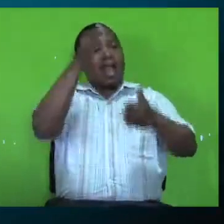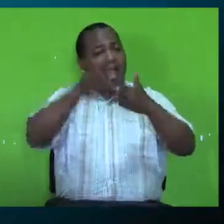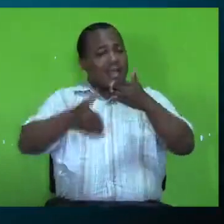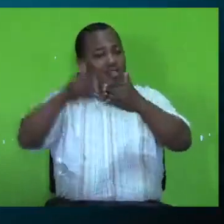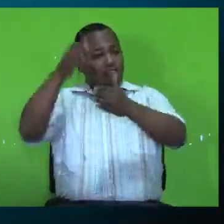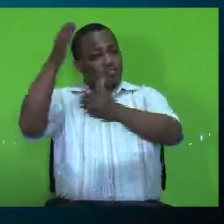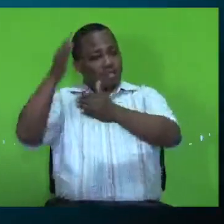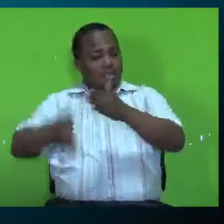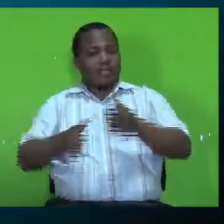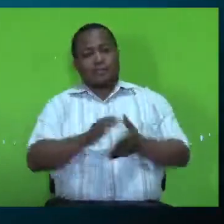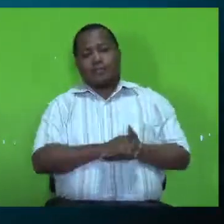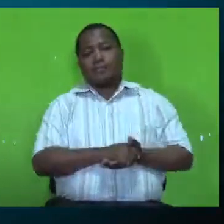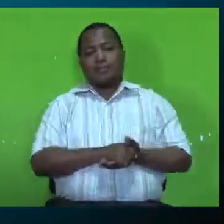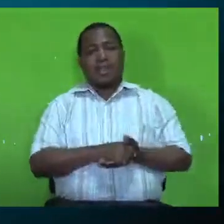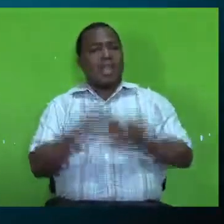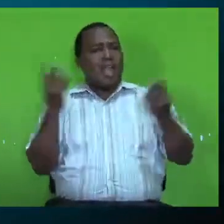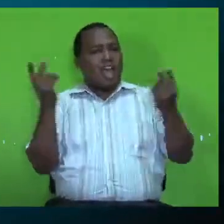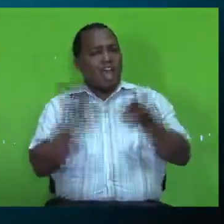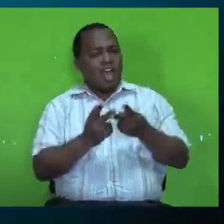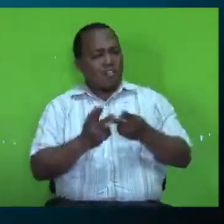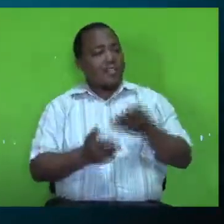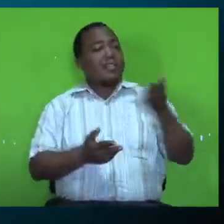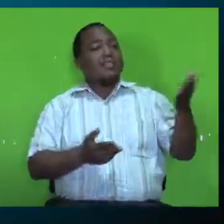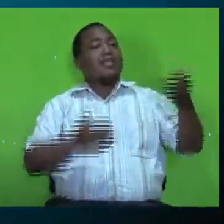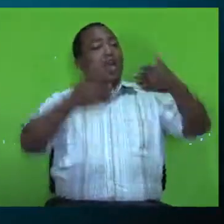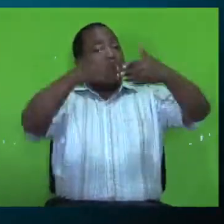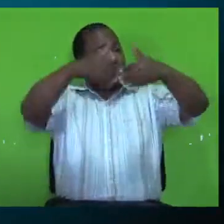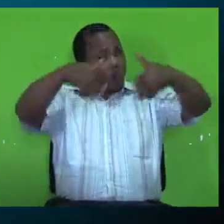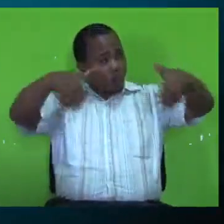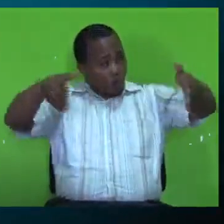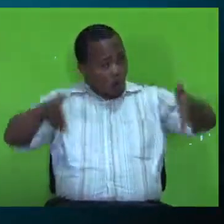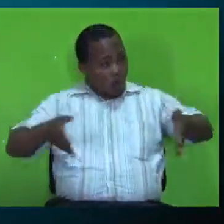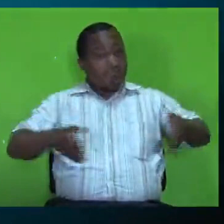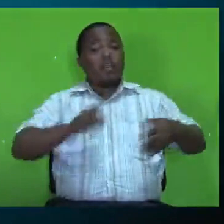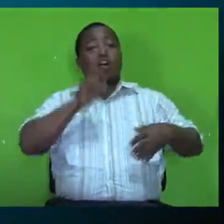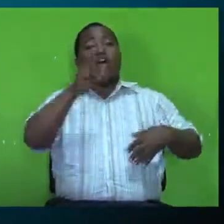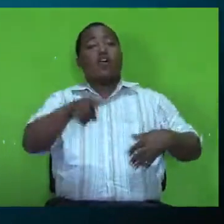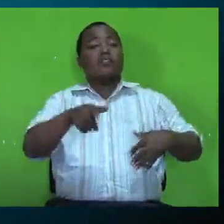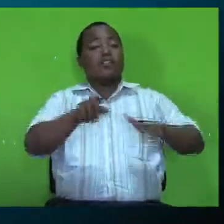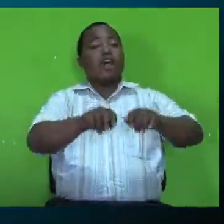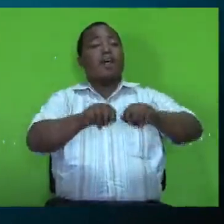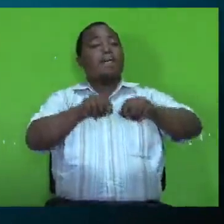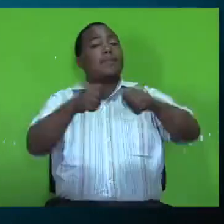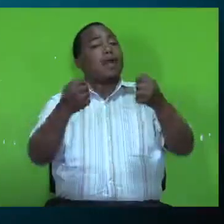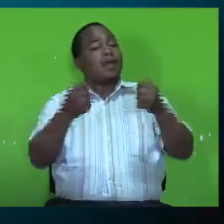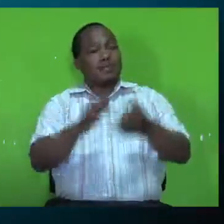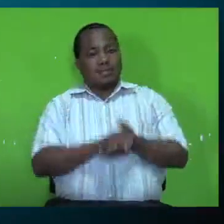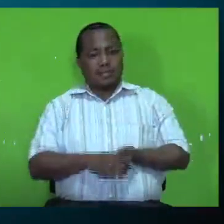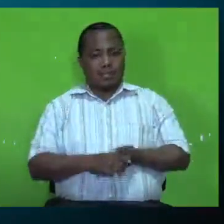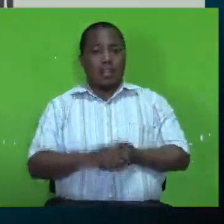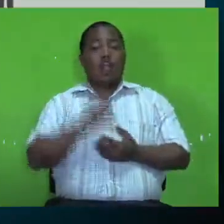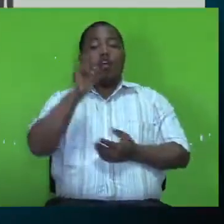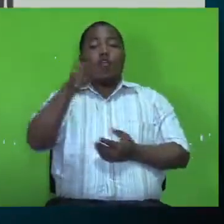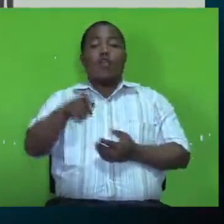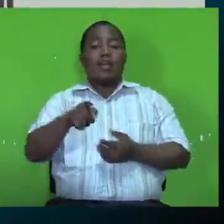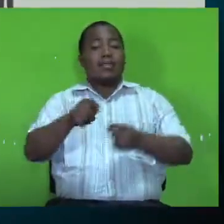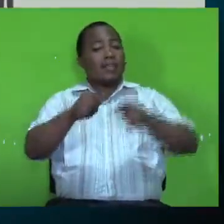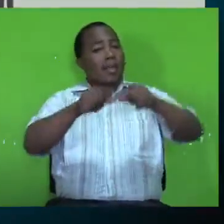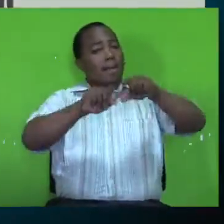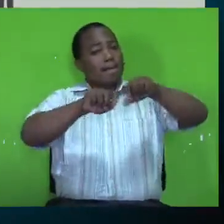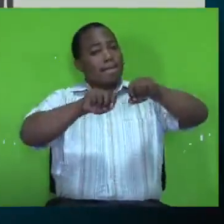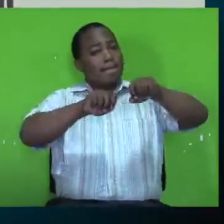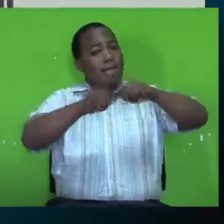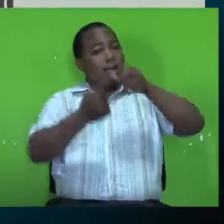ends. However, the wall of these cells are broken down with the perforation